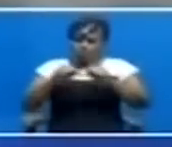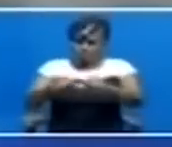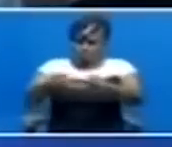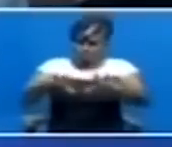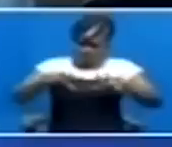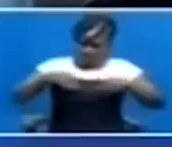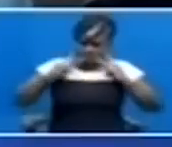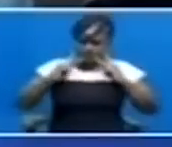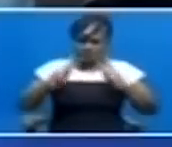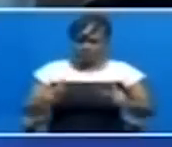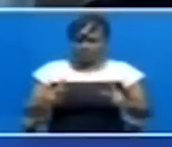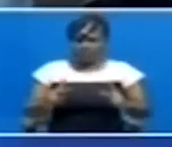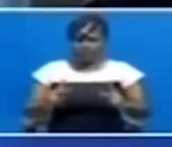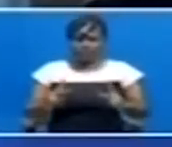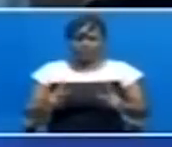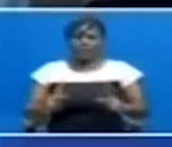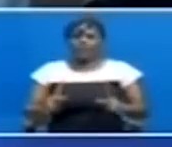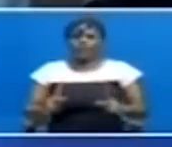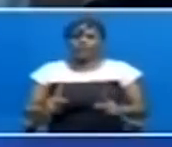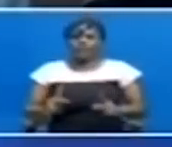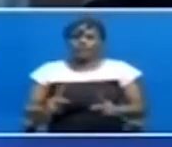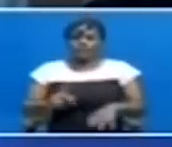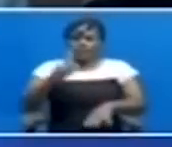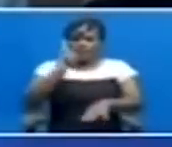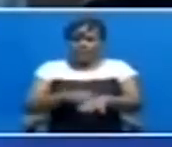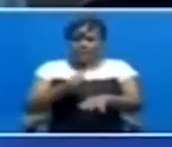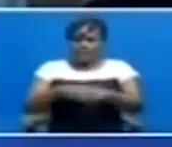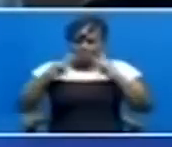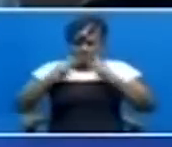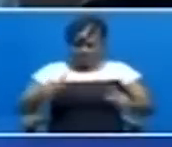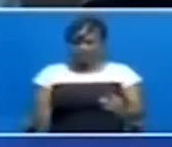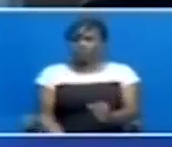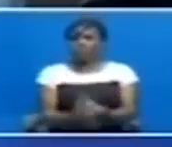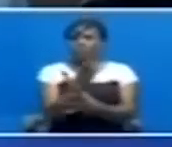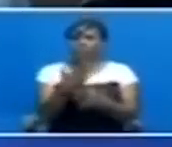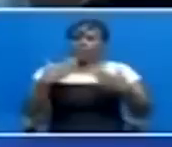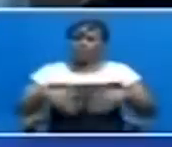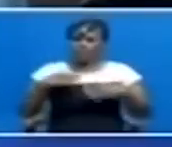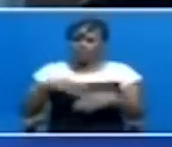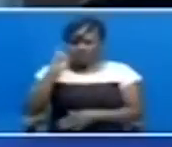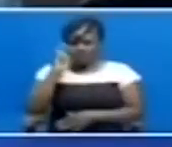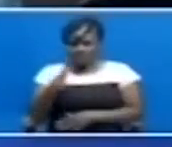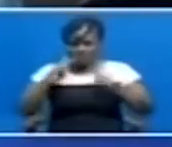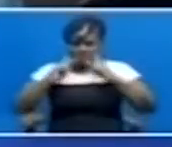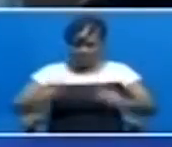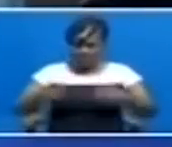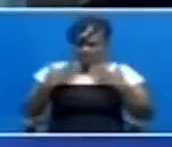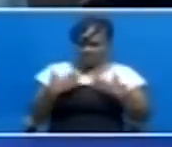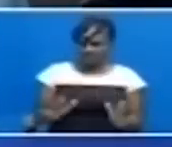embrace peace. And once that ambience has been created, already people can see peace, so